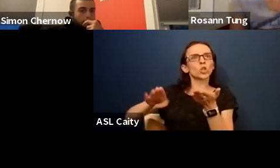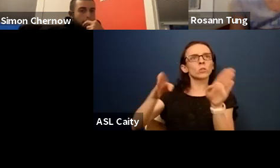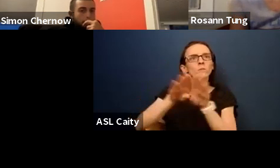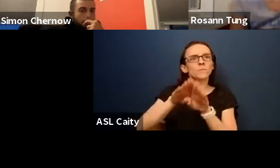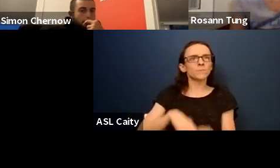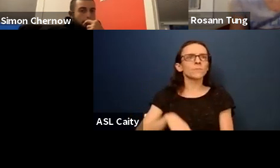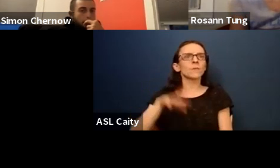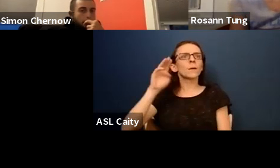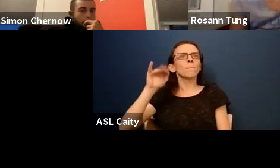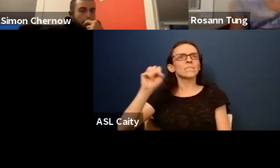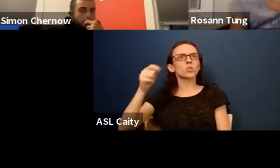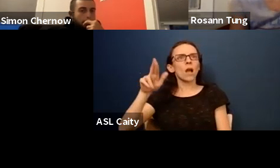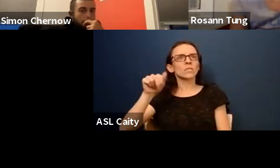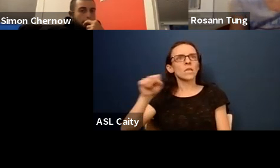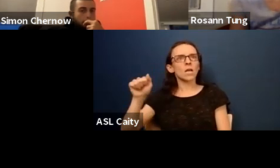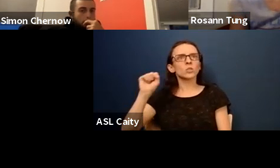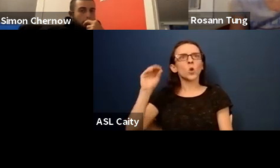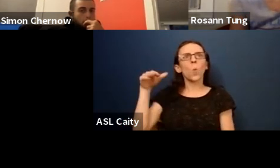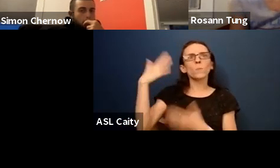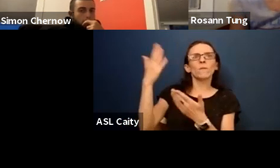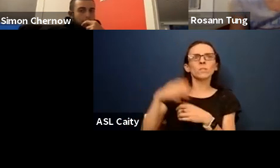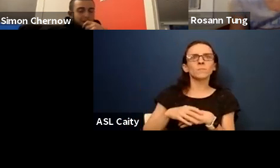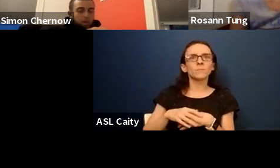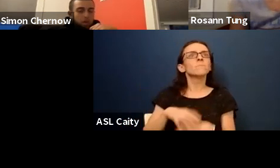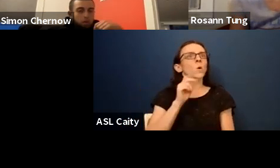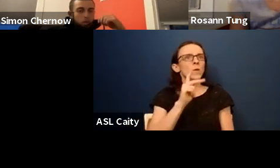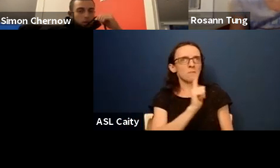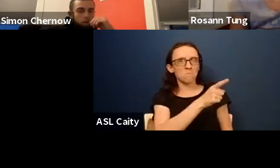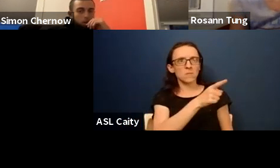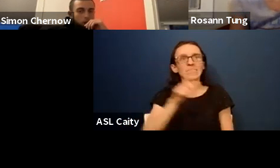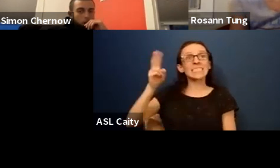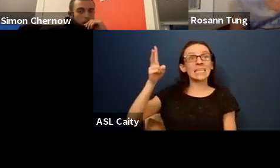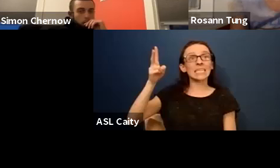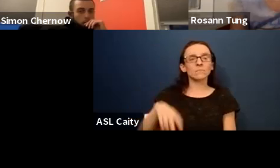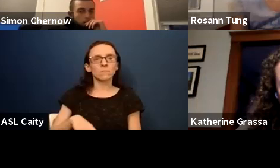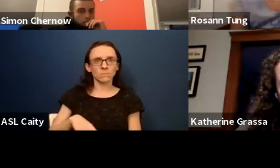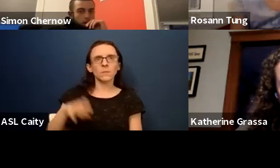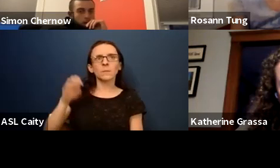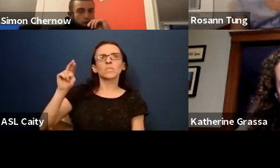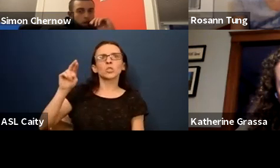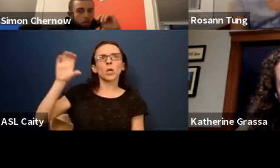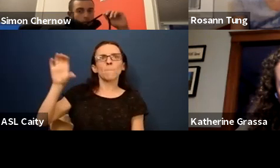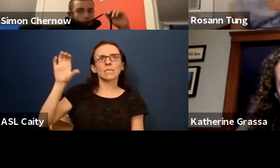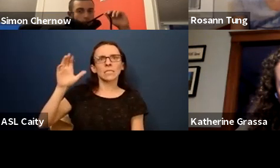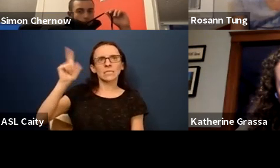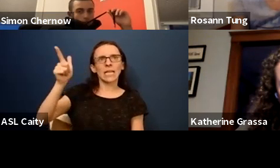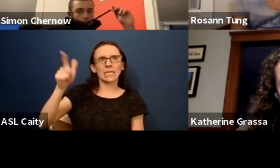moved. That was Ms. Grassa. Is there a second? Second. Mr. Contampassis.